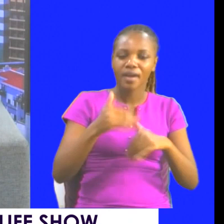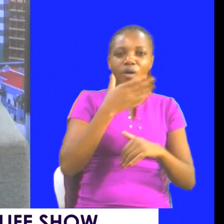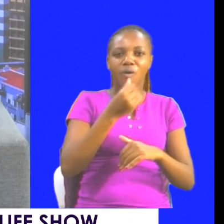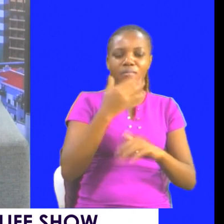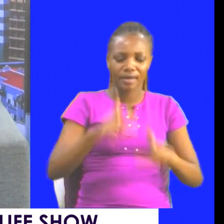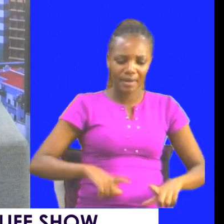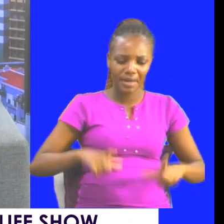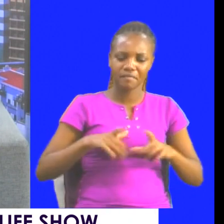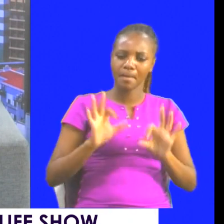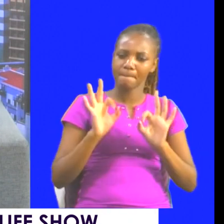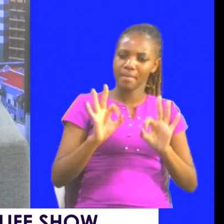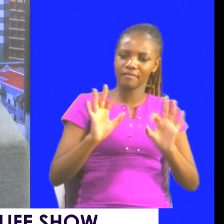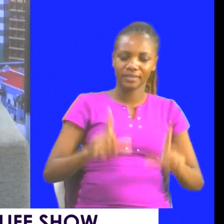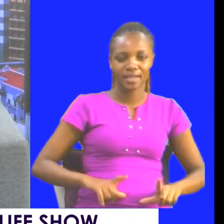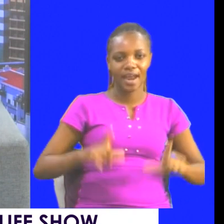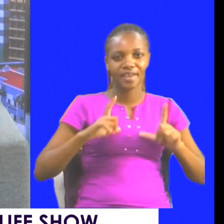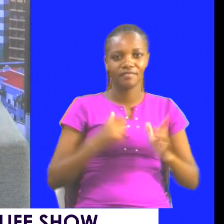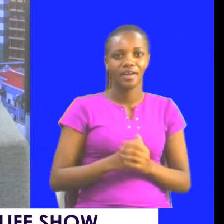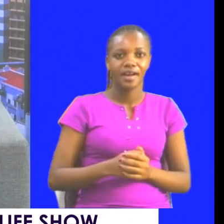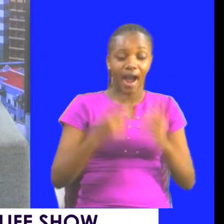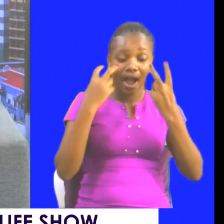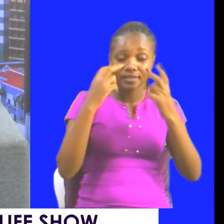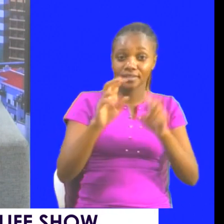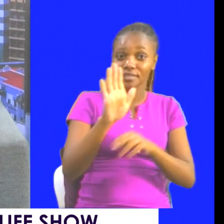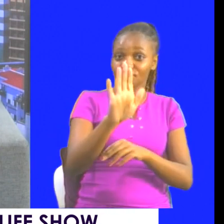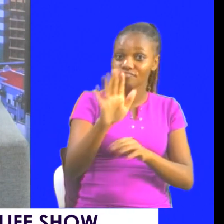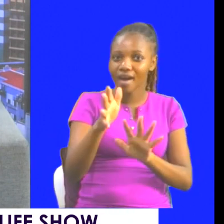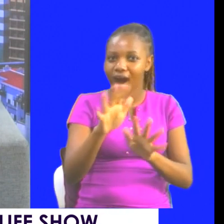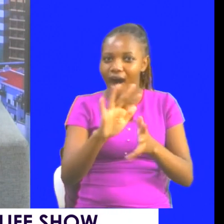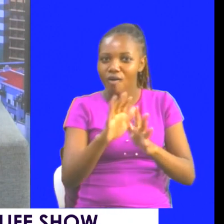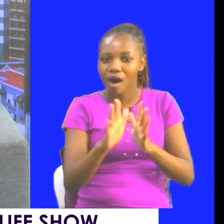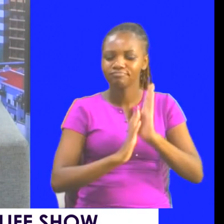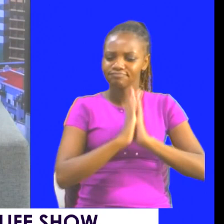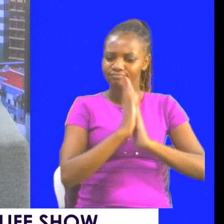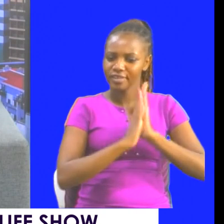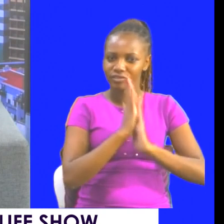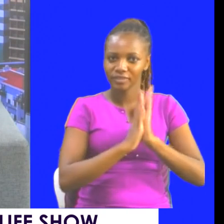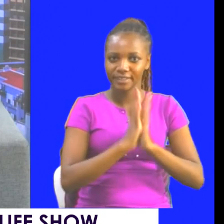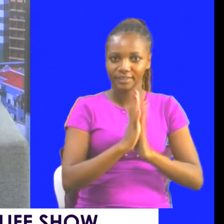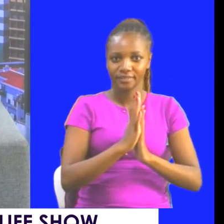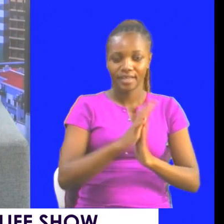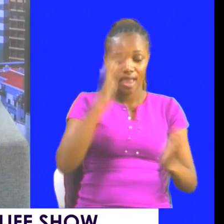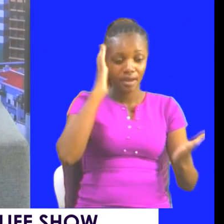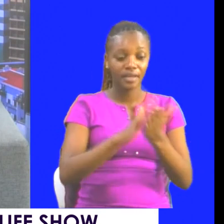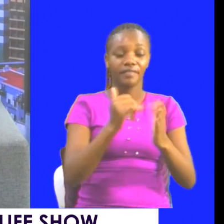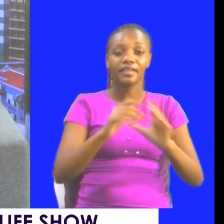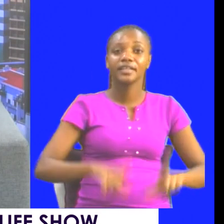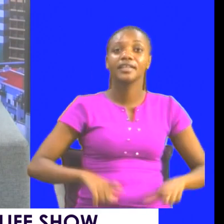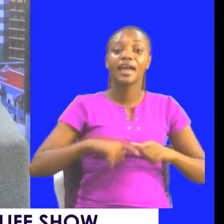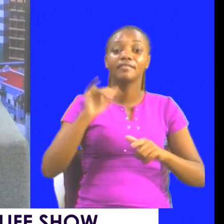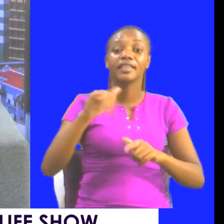life. Bigger things are coming. I'm seeing you passionate again for life. That is my